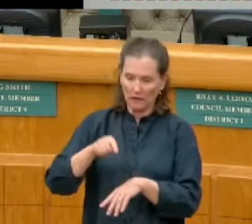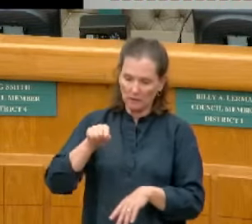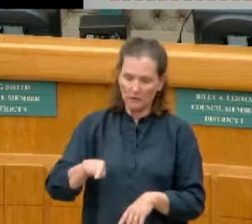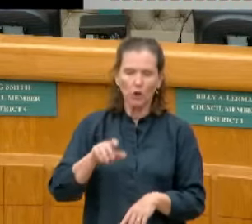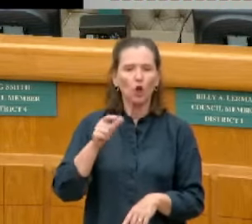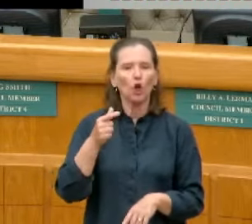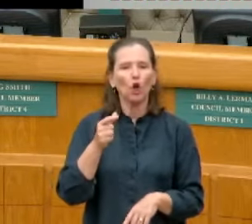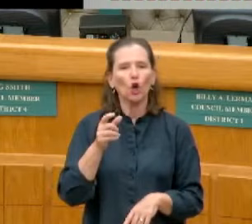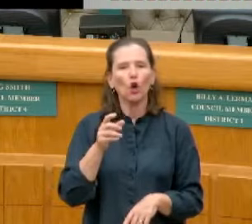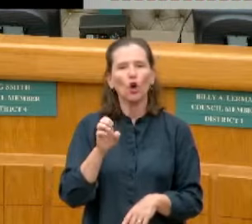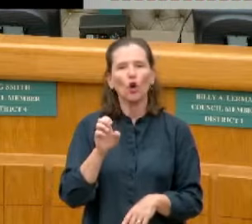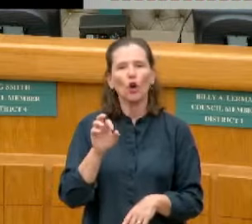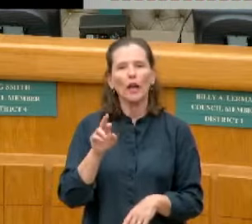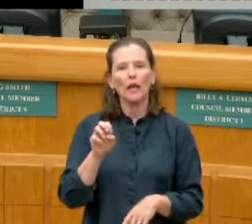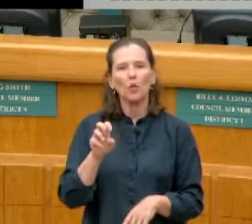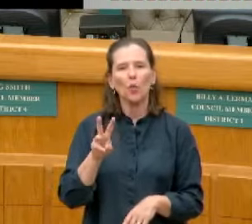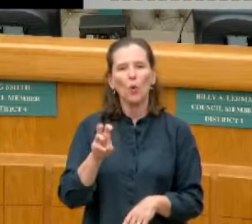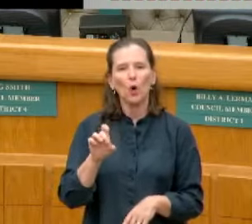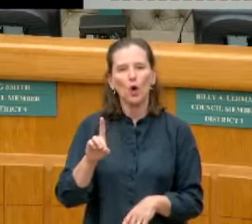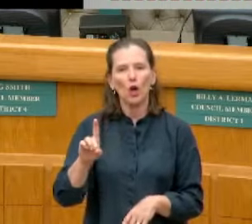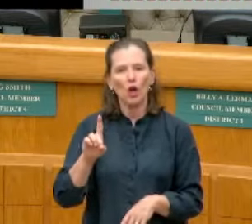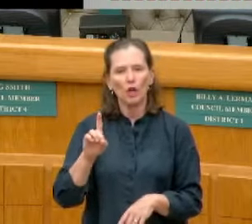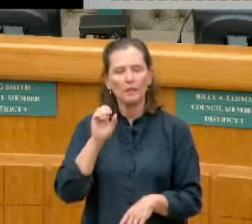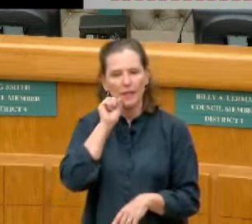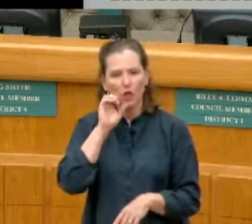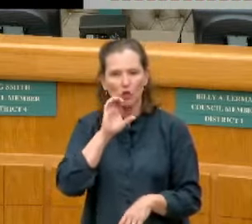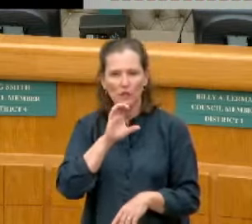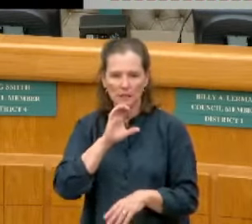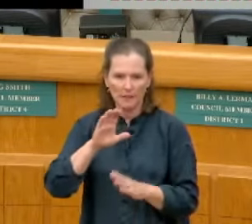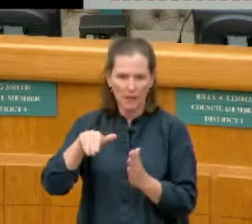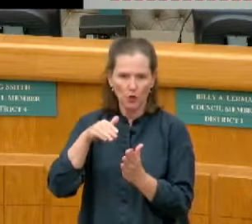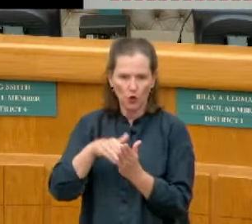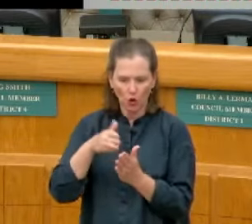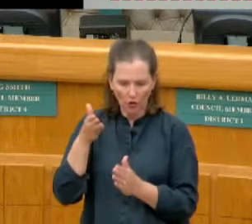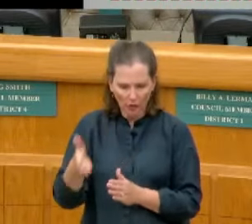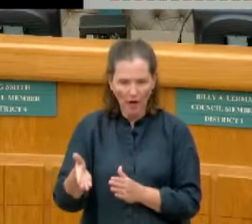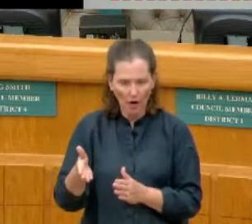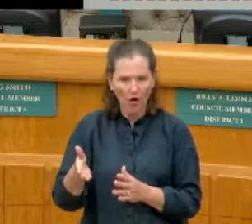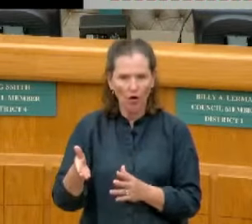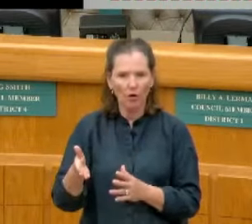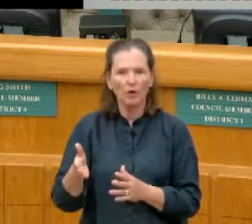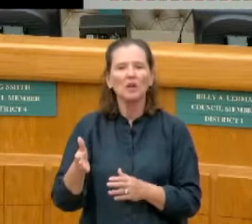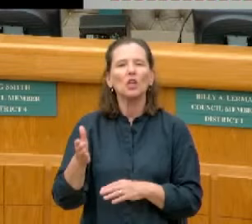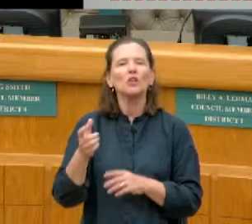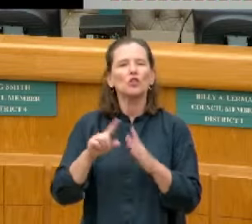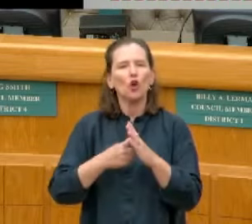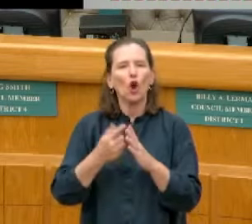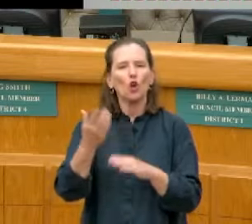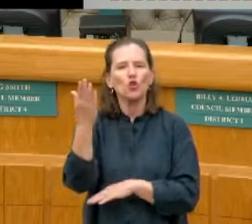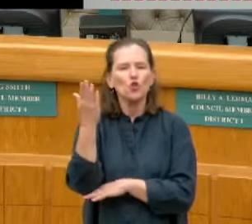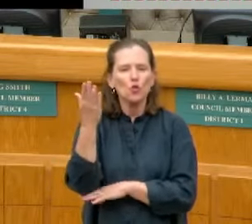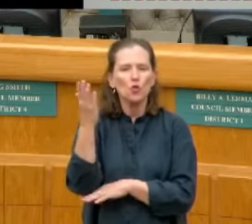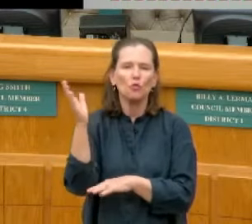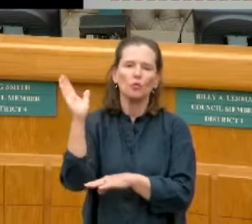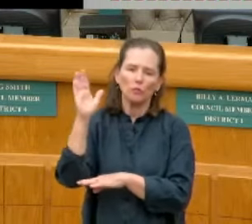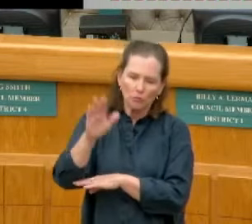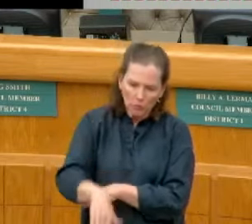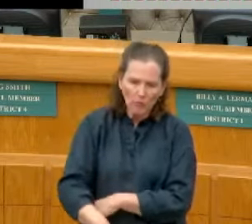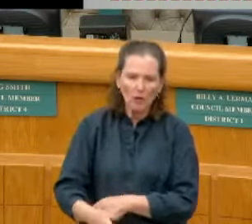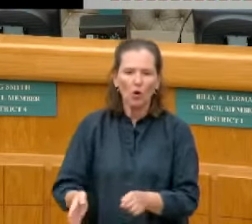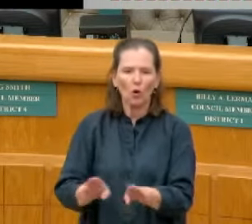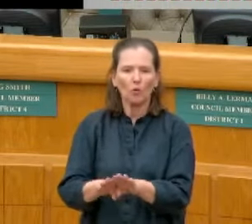in. On Saturdays from 10 to 5. You can get first or second doses of the mRNA, Pfizer, or Moderna. We will